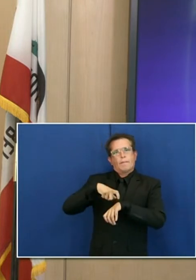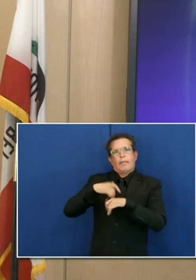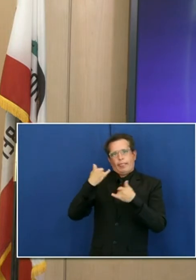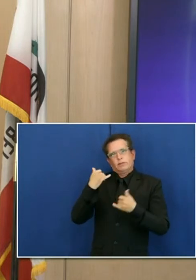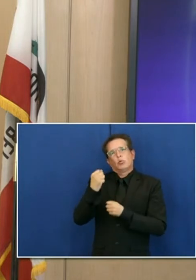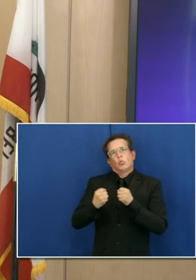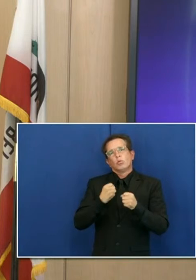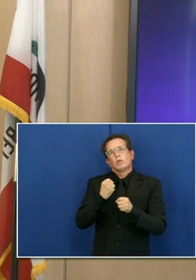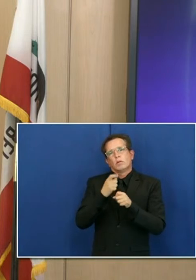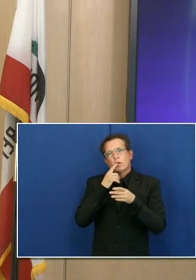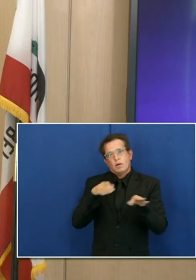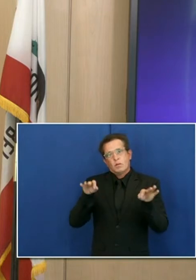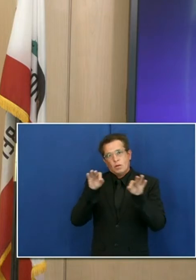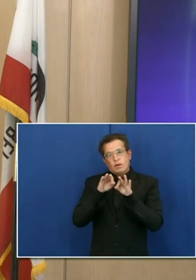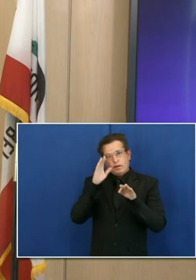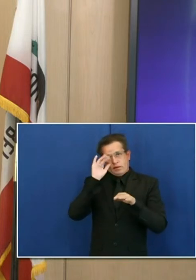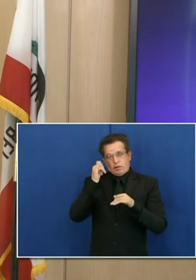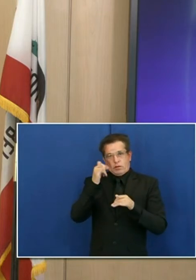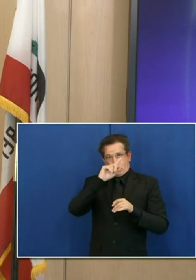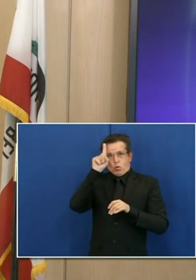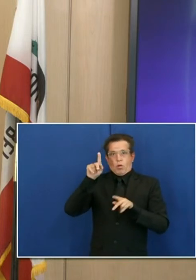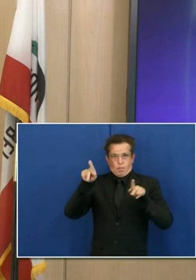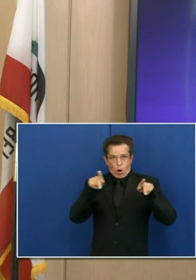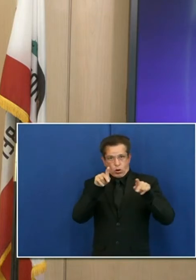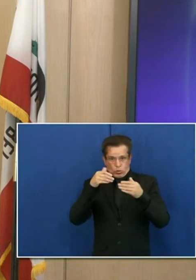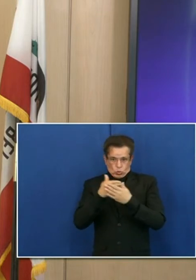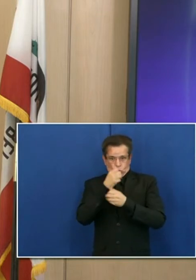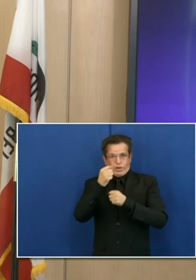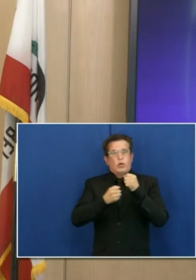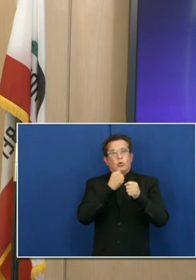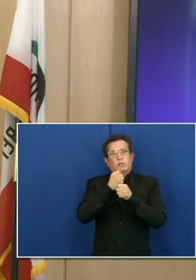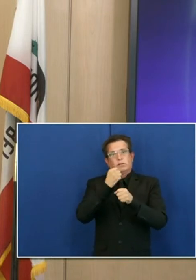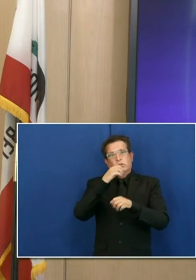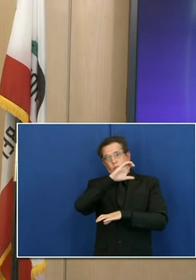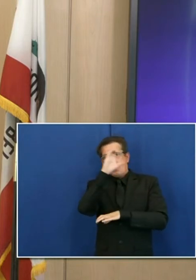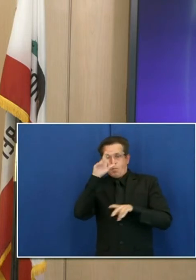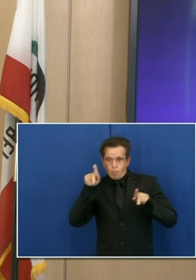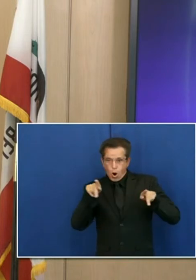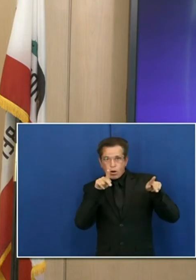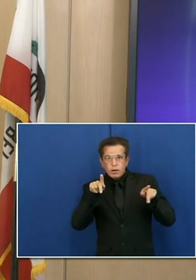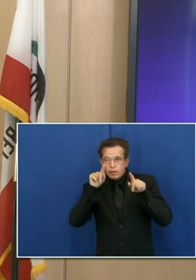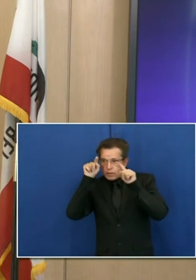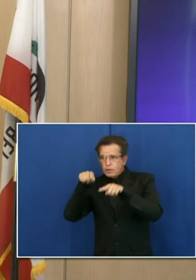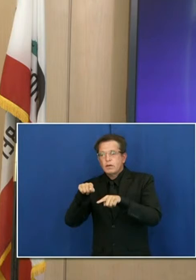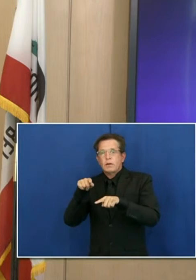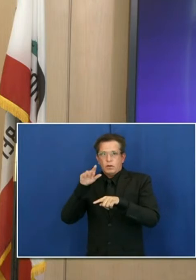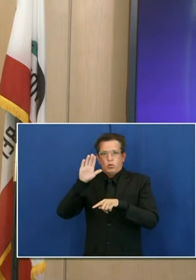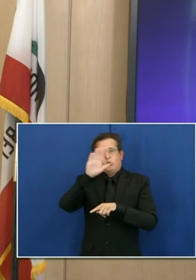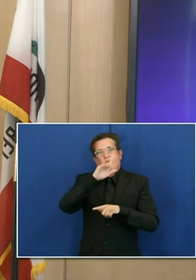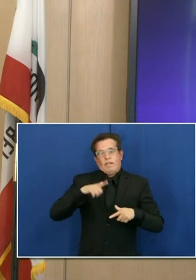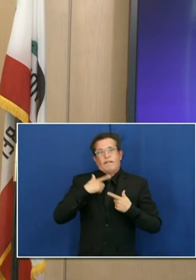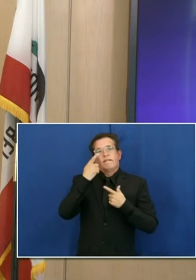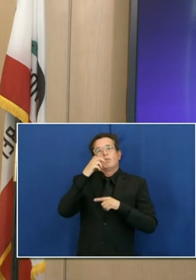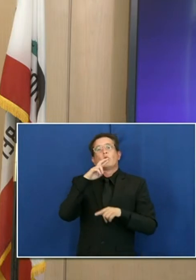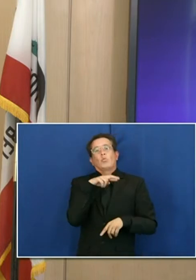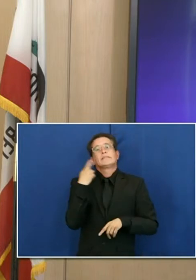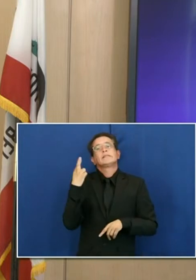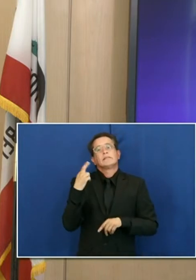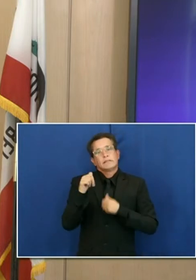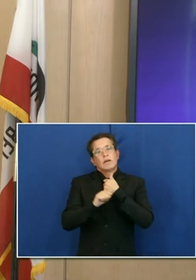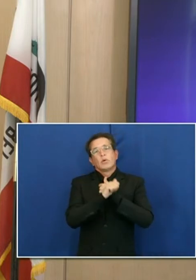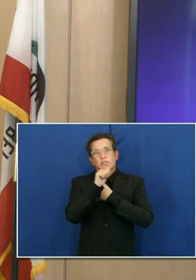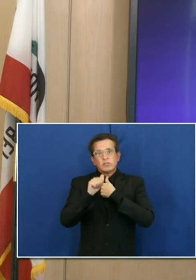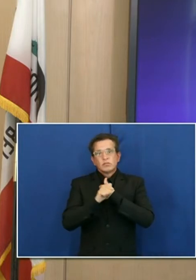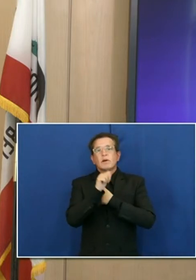can. Going out to party on New Year's Eve during a global pandemic is putting your life at risk and